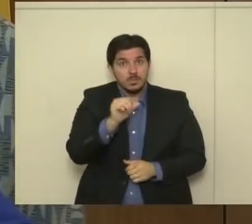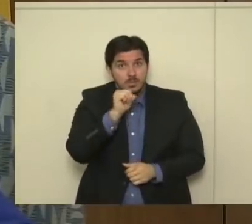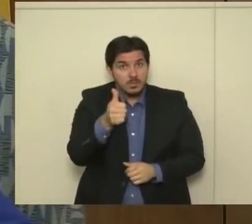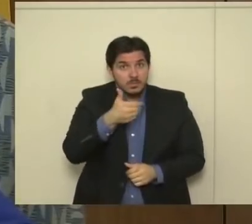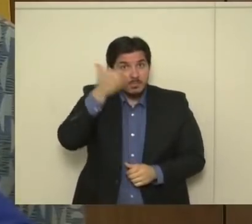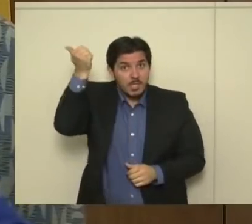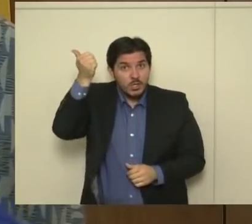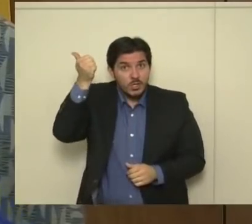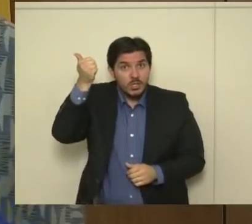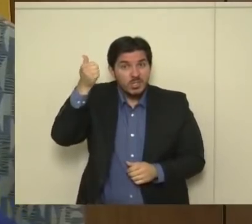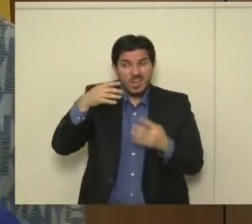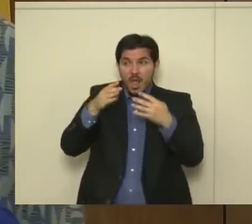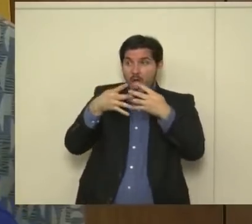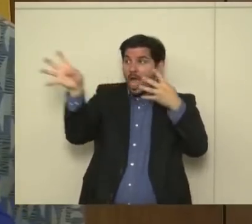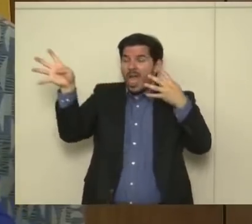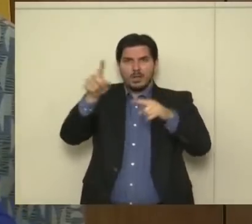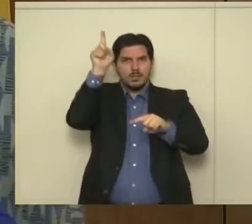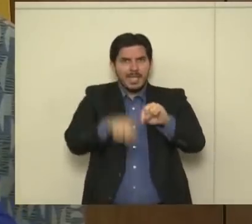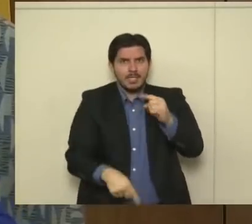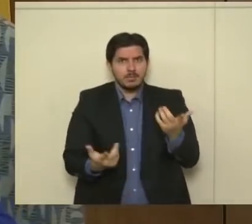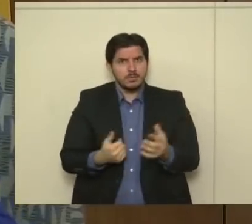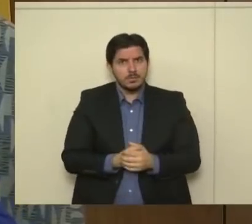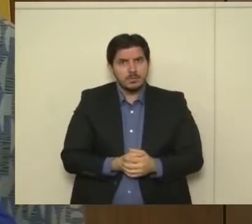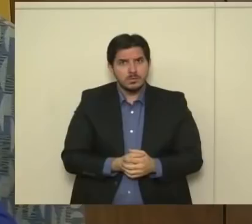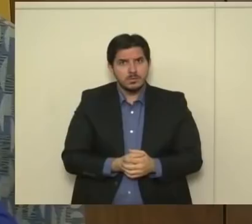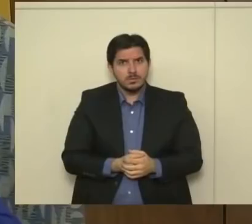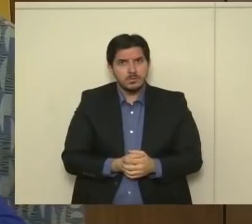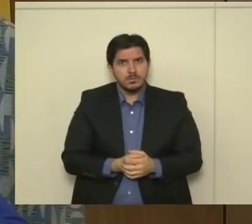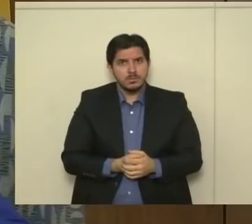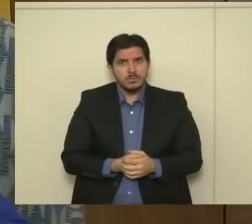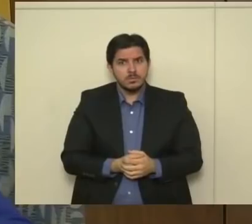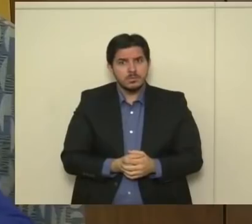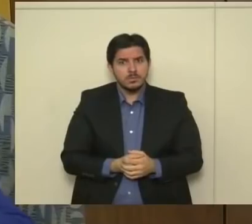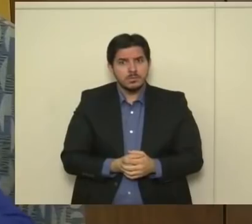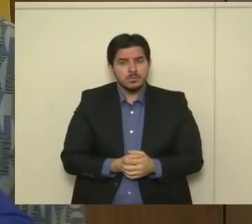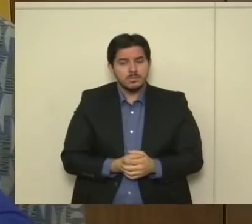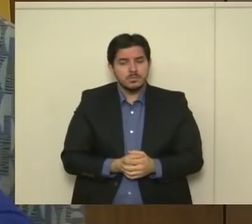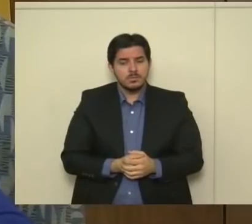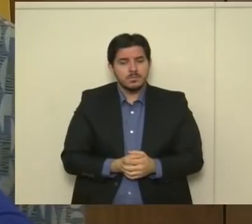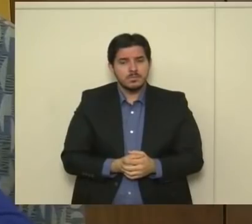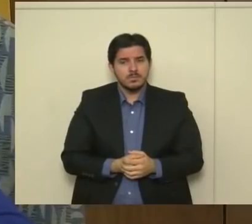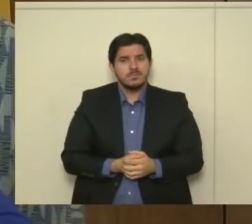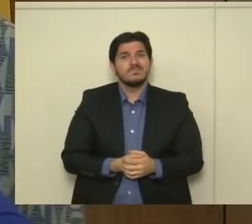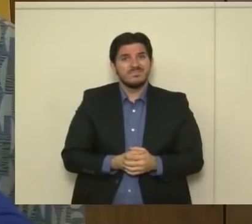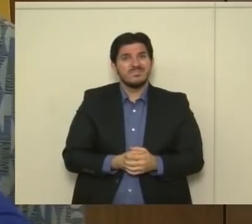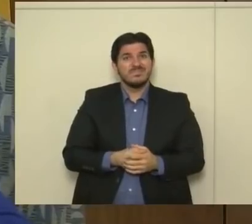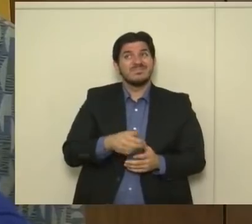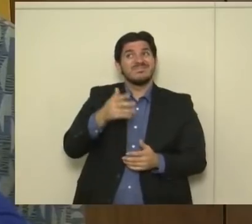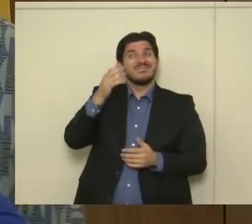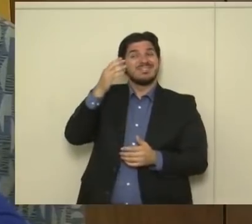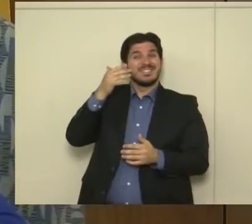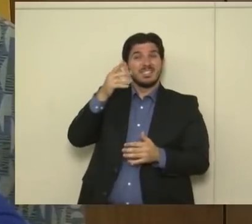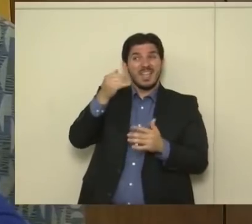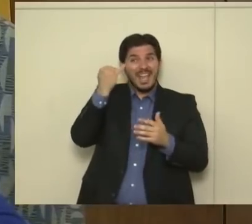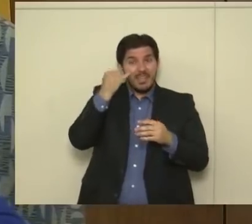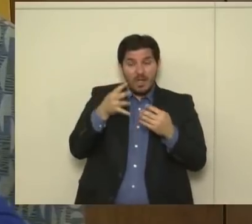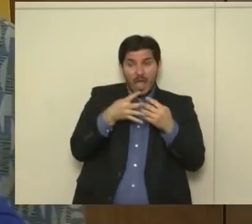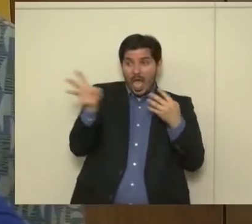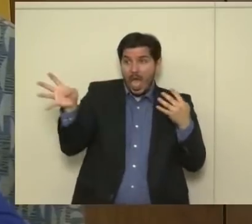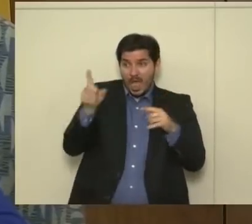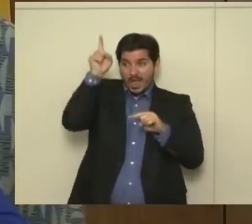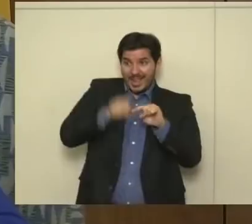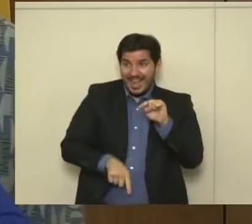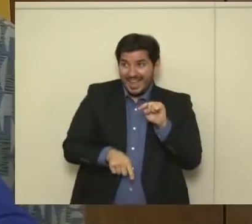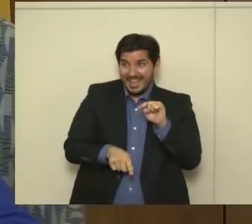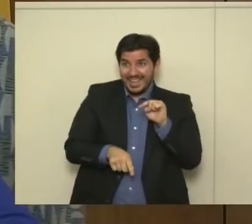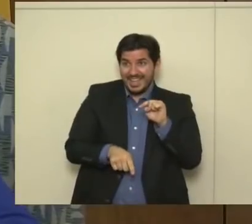risk. And what I know is coming is it's going to get harder in the winter. And between now